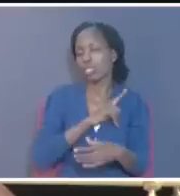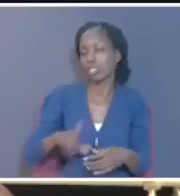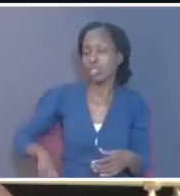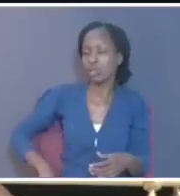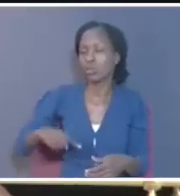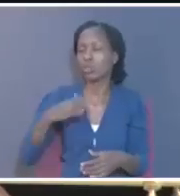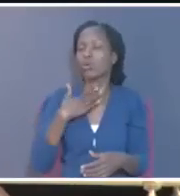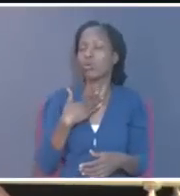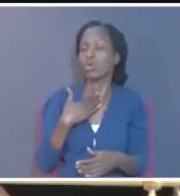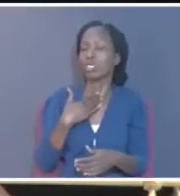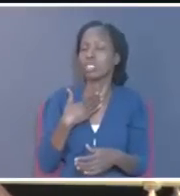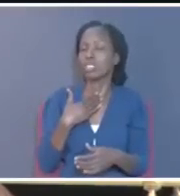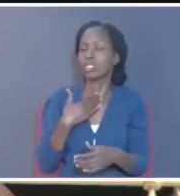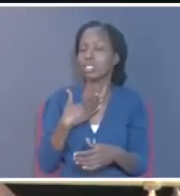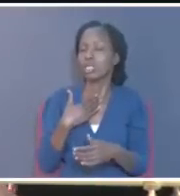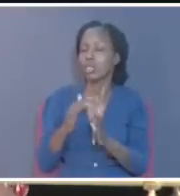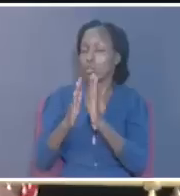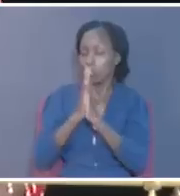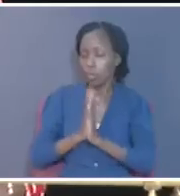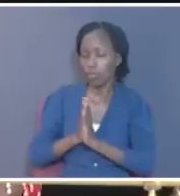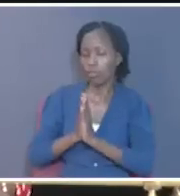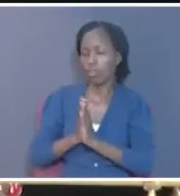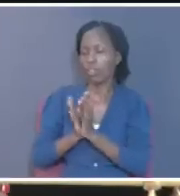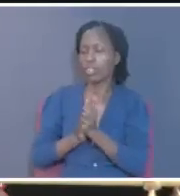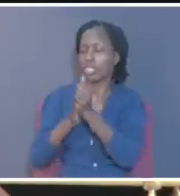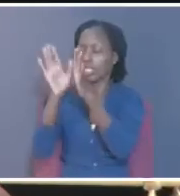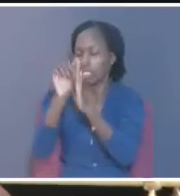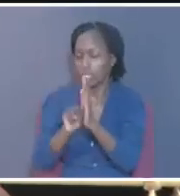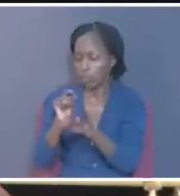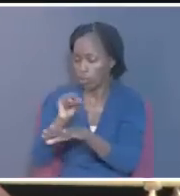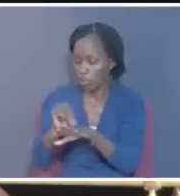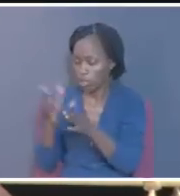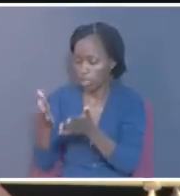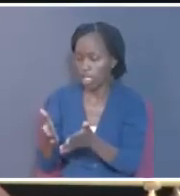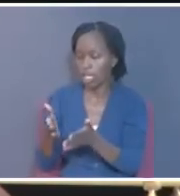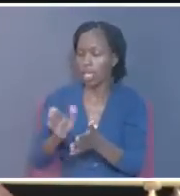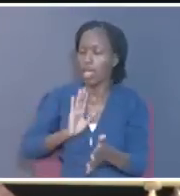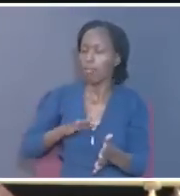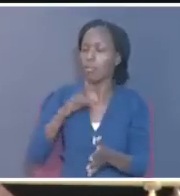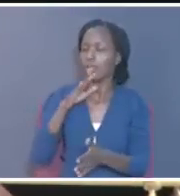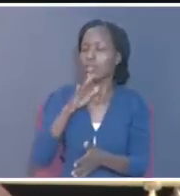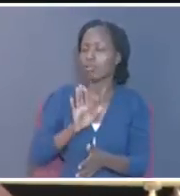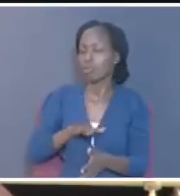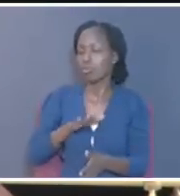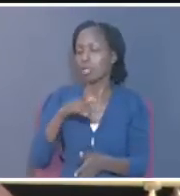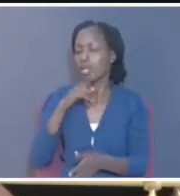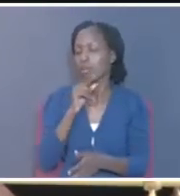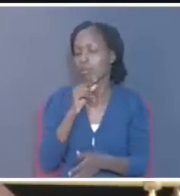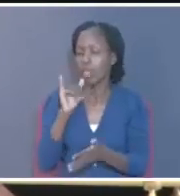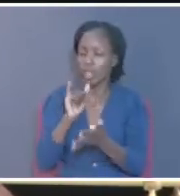we want to present the leadership of this nation before you. The men and women, Father God, that you've charged